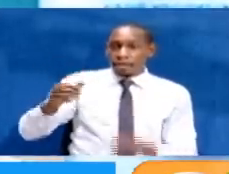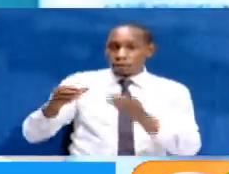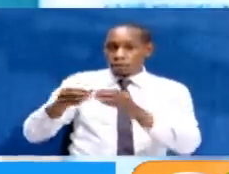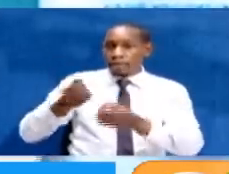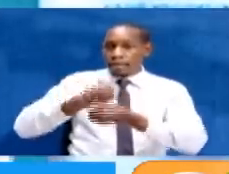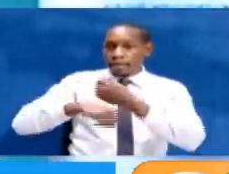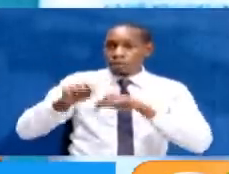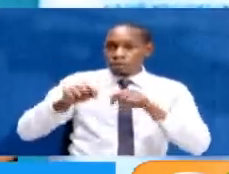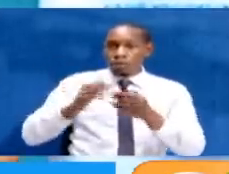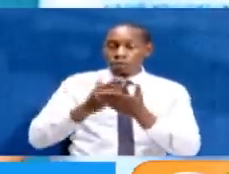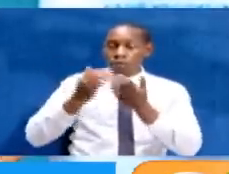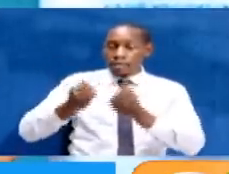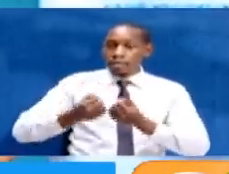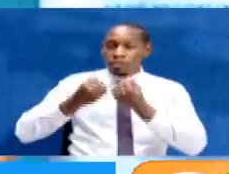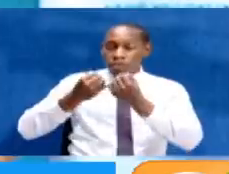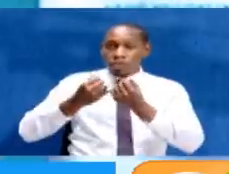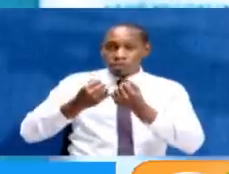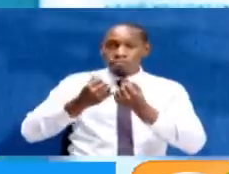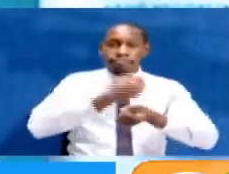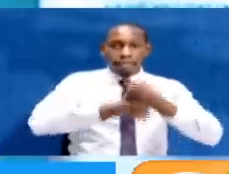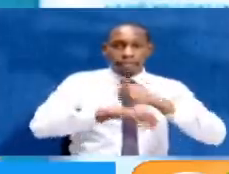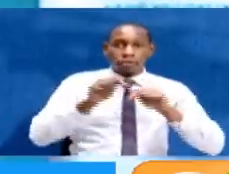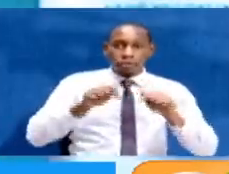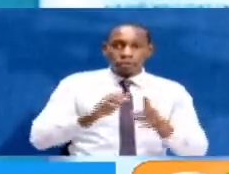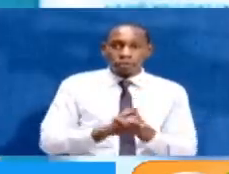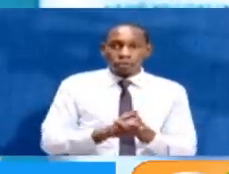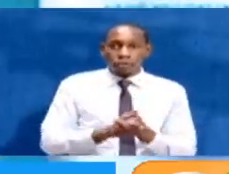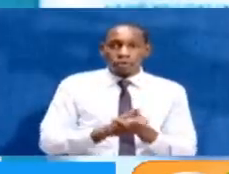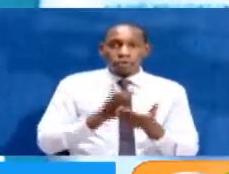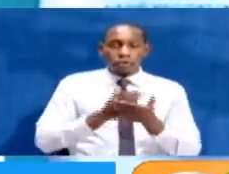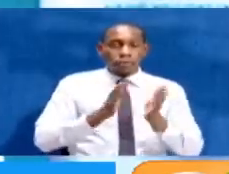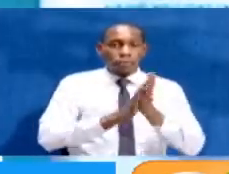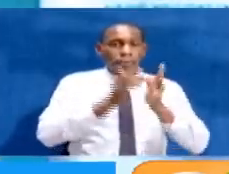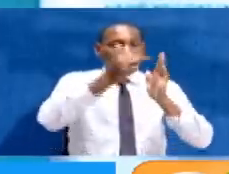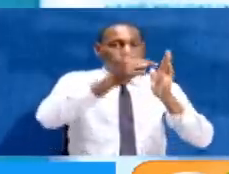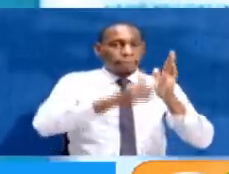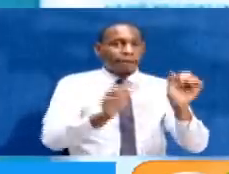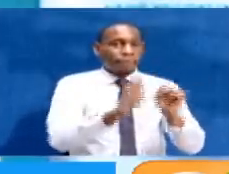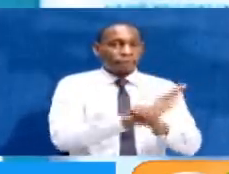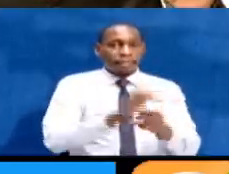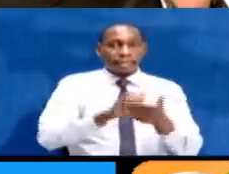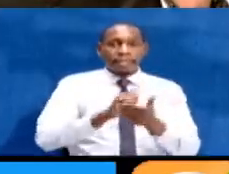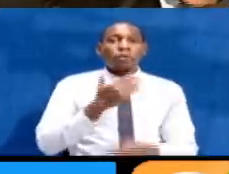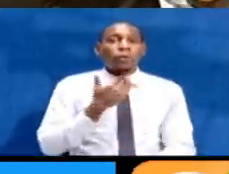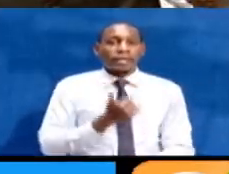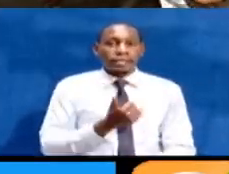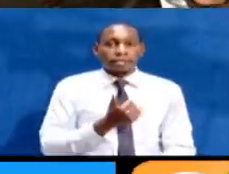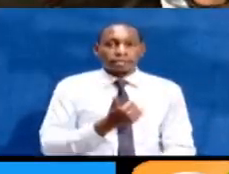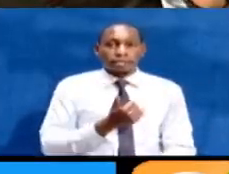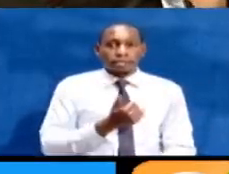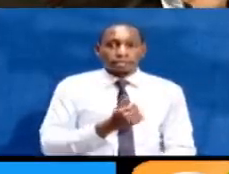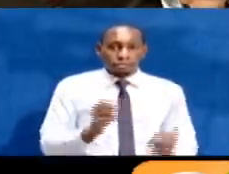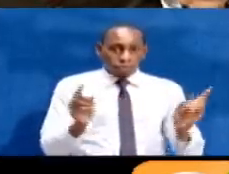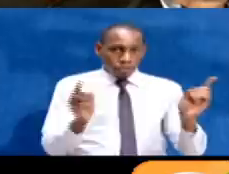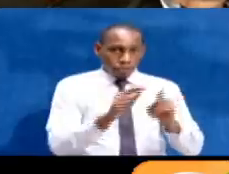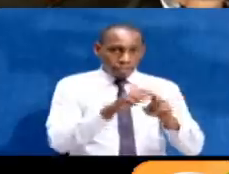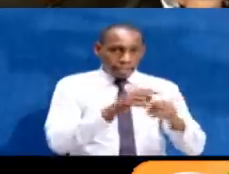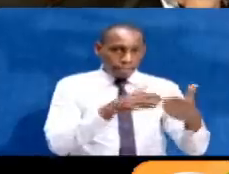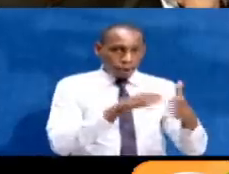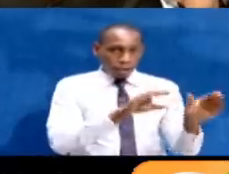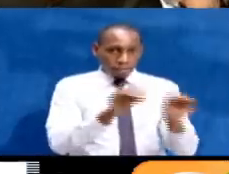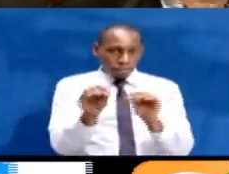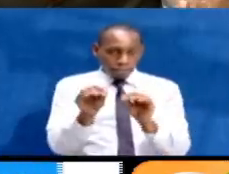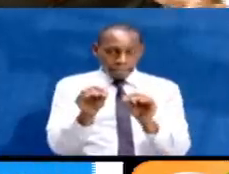Yes. Mm-hmm. Very bold statement out there. Complete with proposals that we want a partial sort of